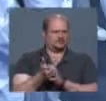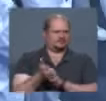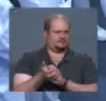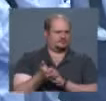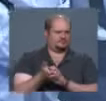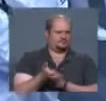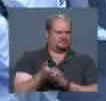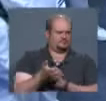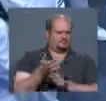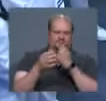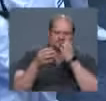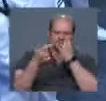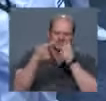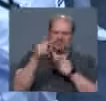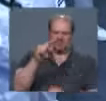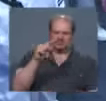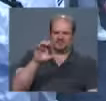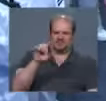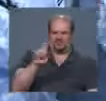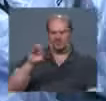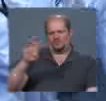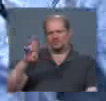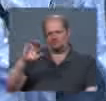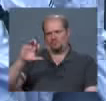GSE-1 Birch from Chicago, Illinois.